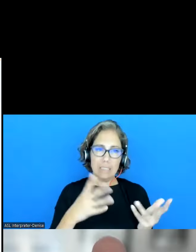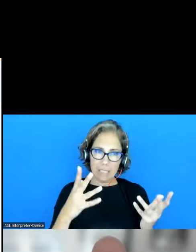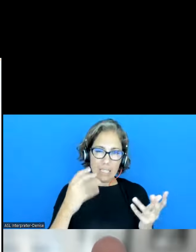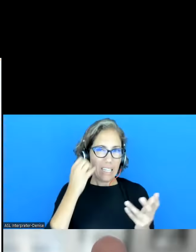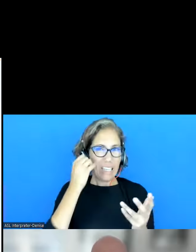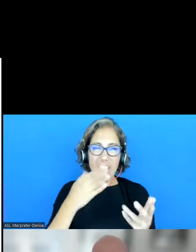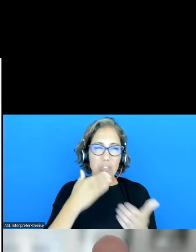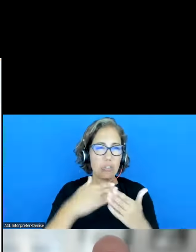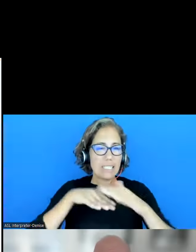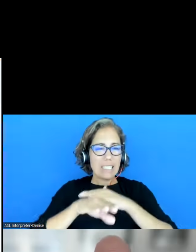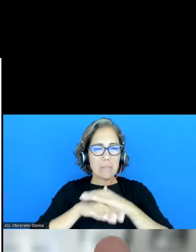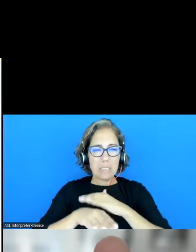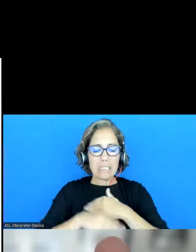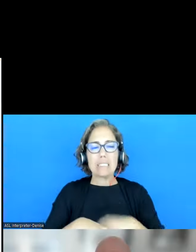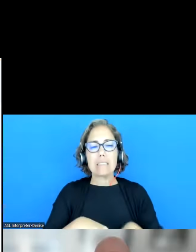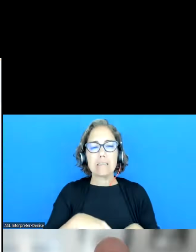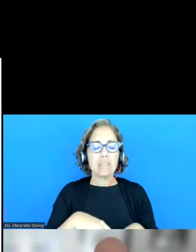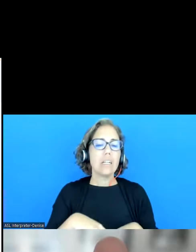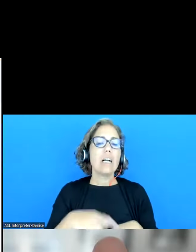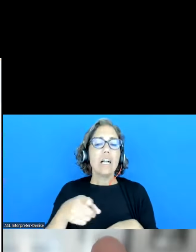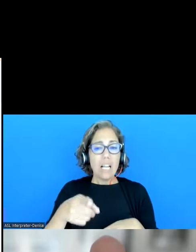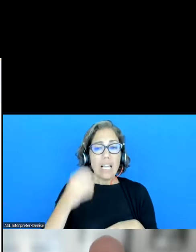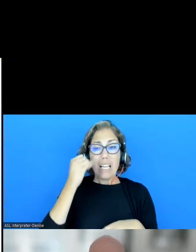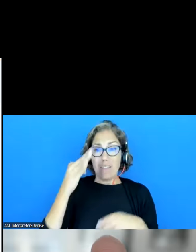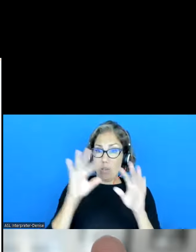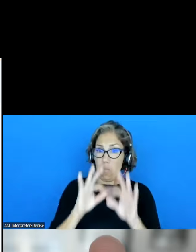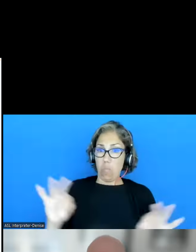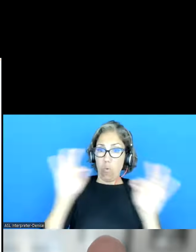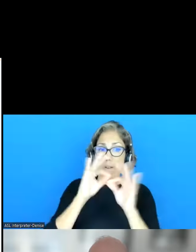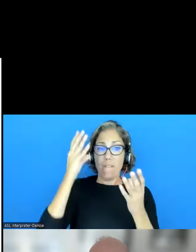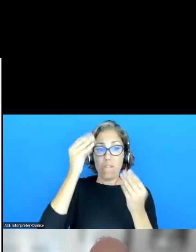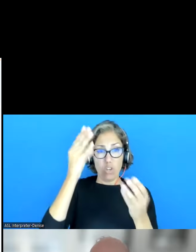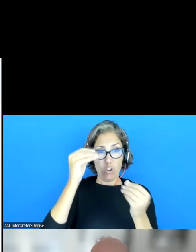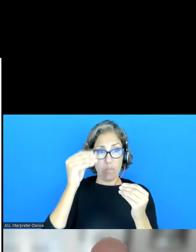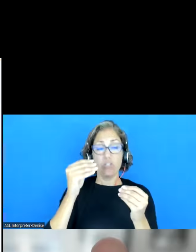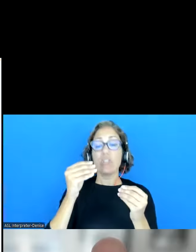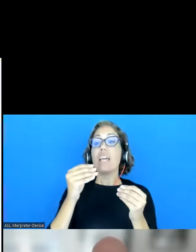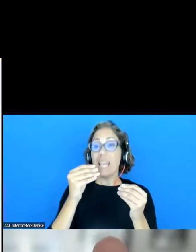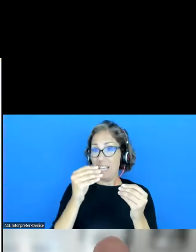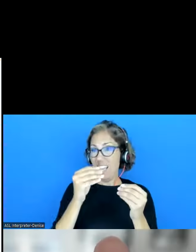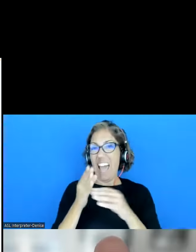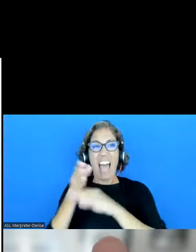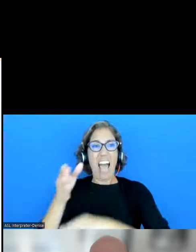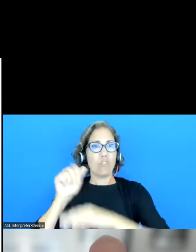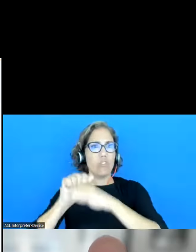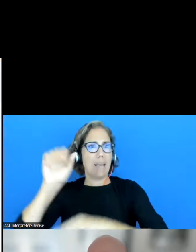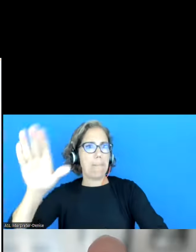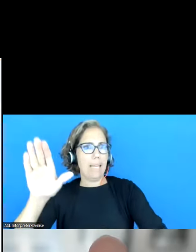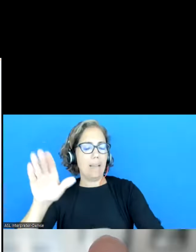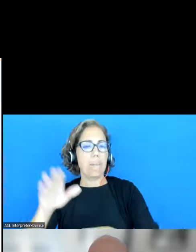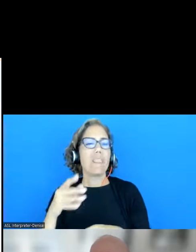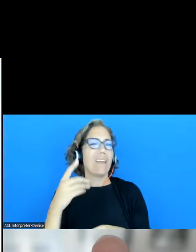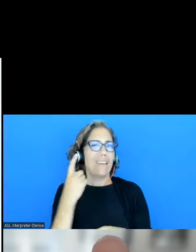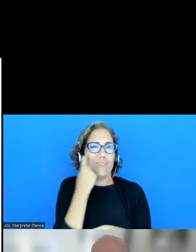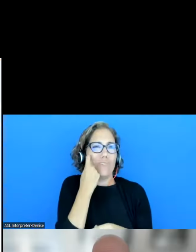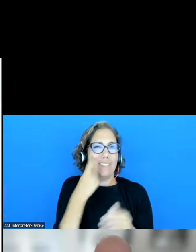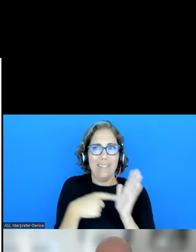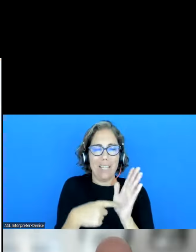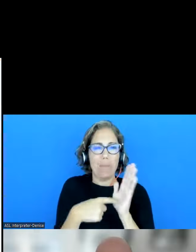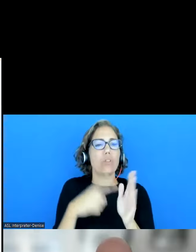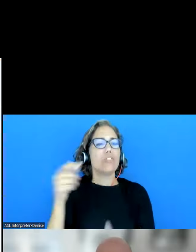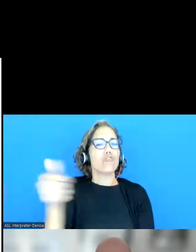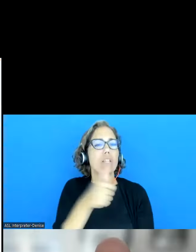there's important information or messaging that is positioned after a submit button. An example I've seen recently with a